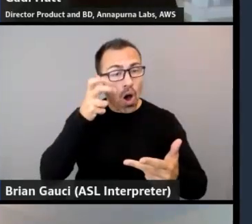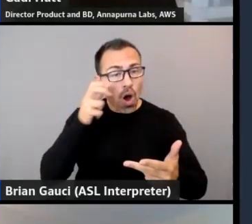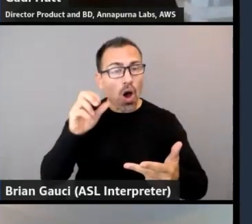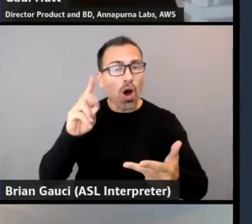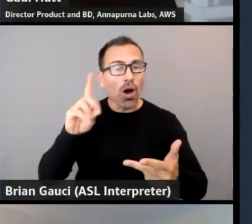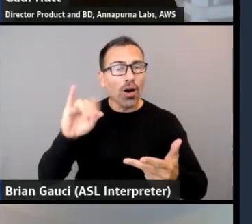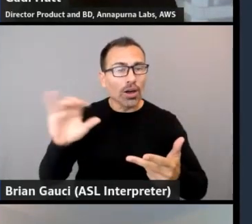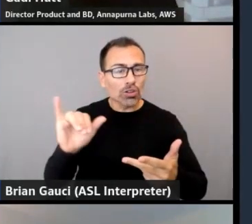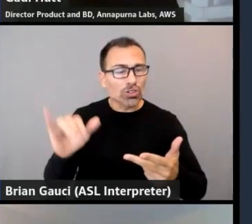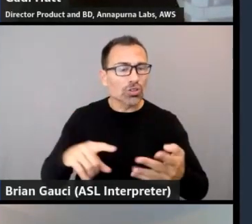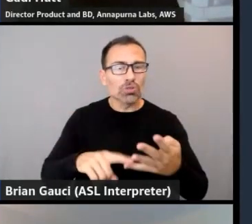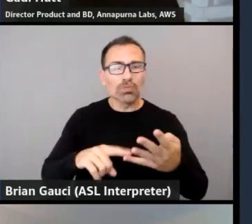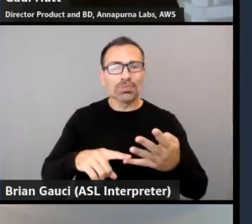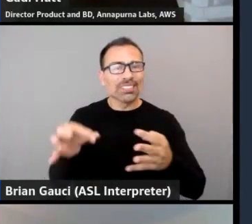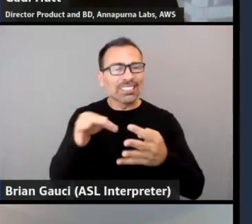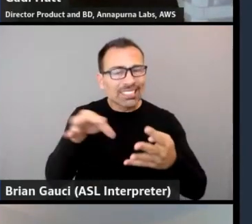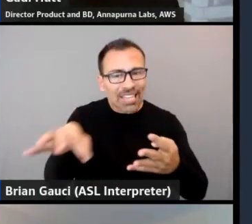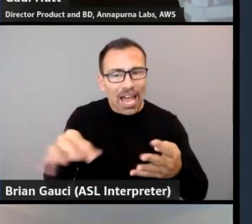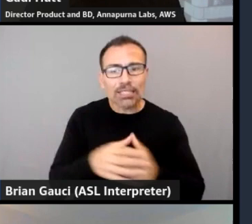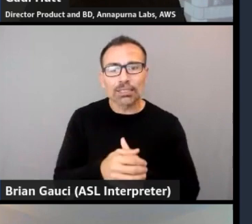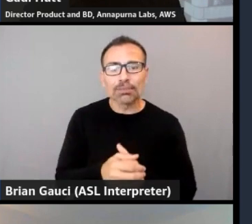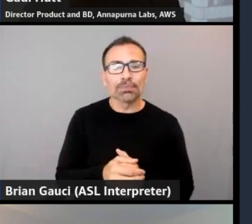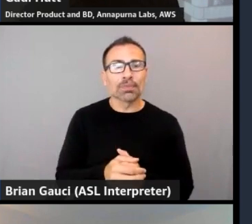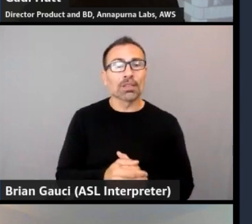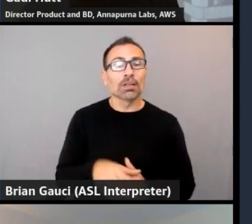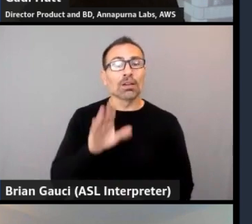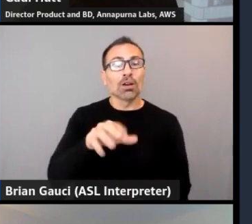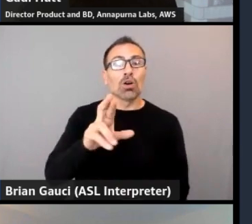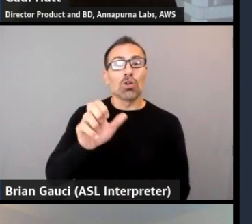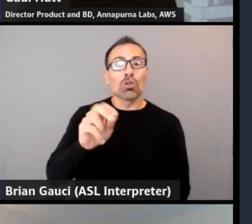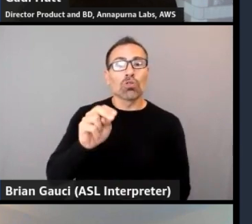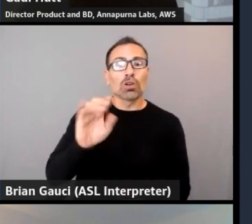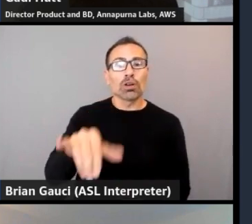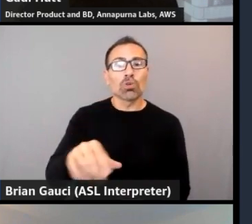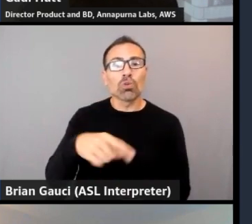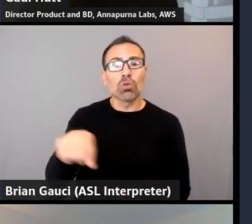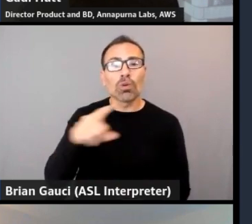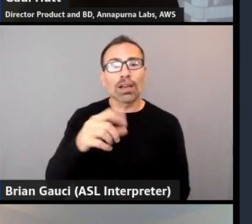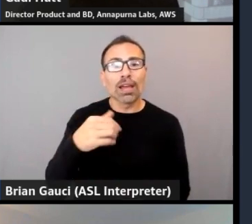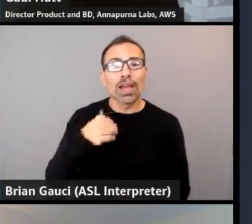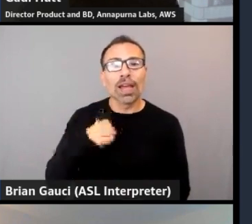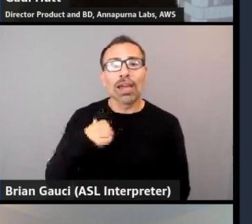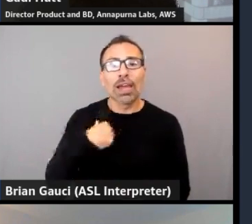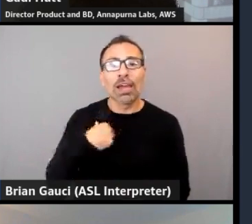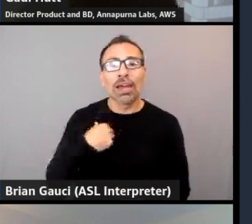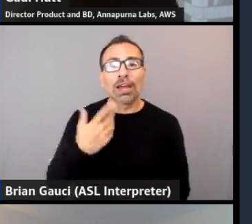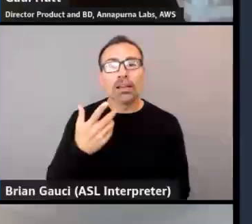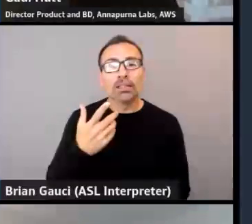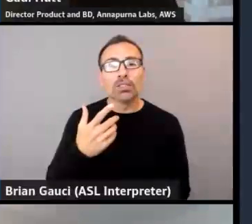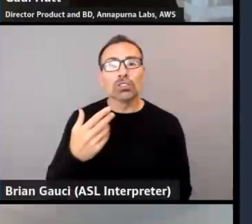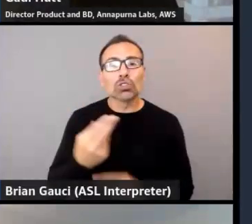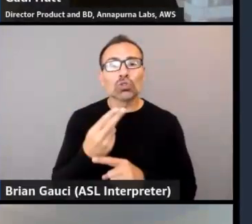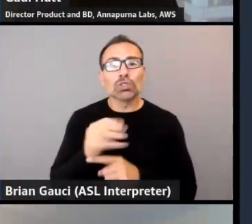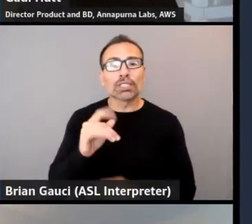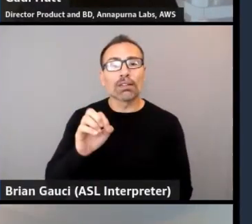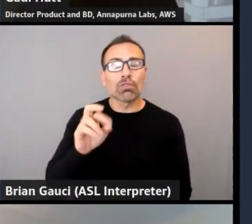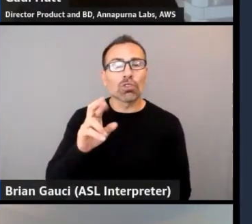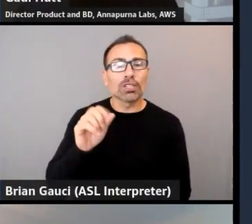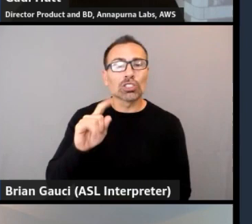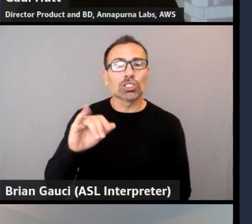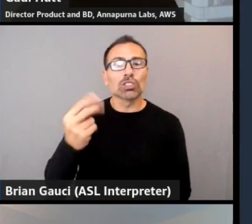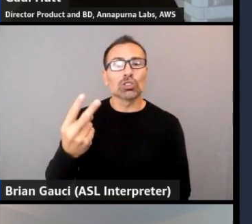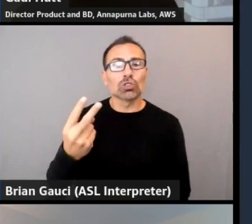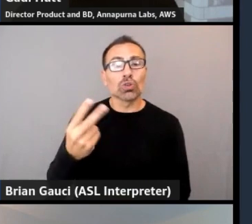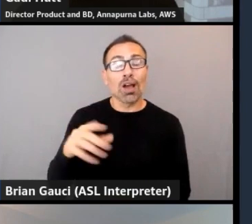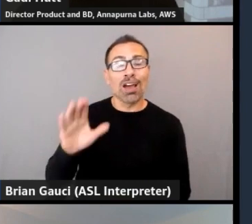So Runway sees up to 2x higher throughput for some of the models with Inferentia 2. And again, in the words of the